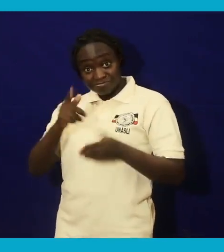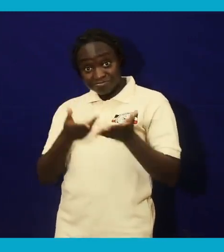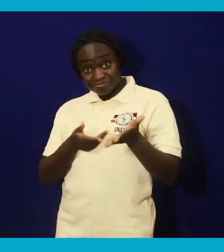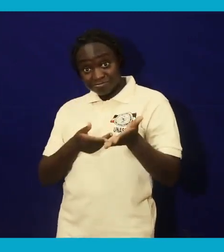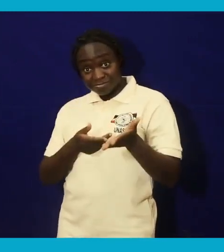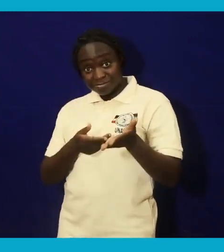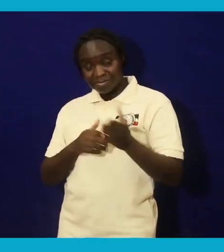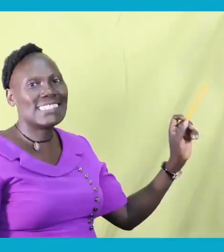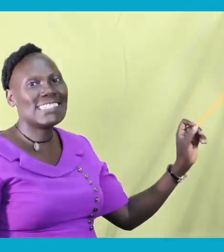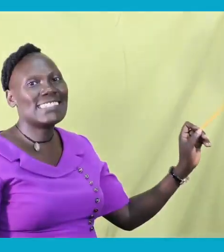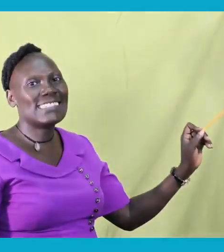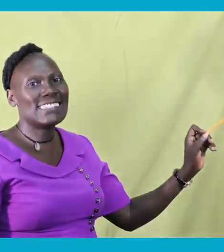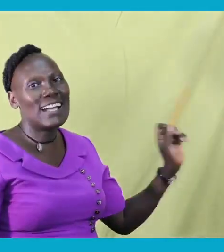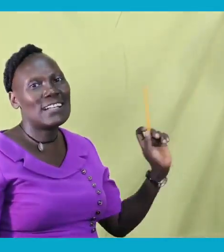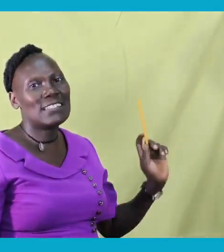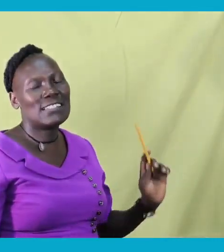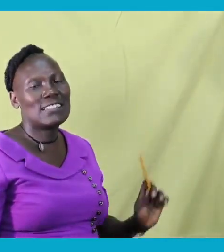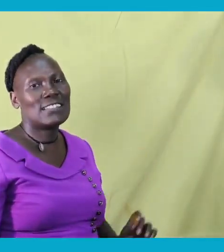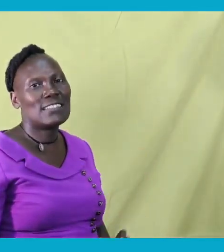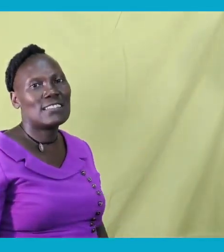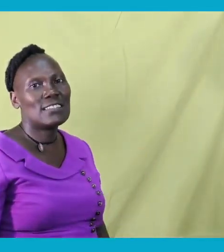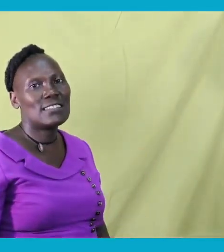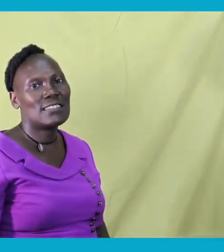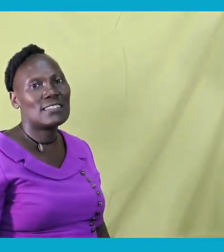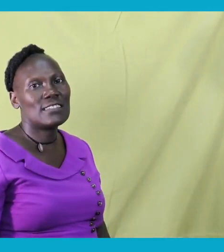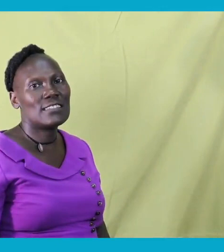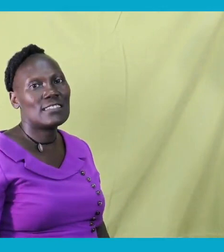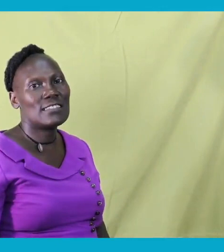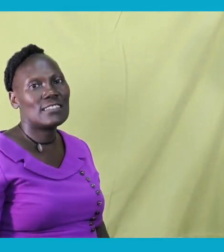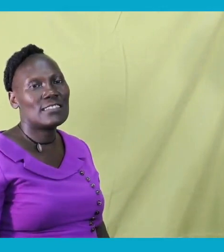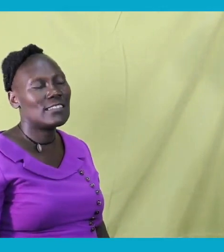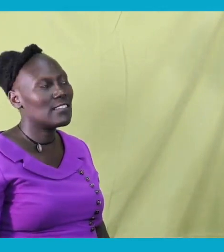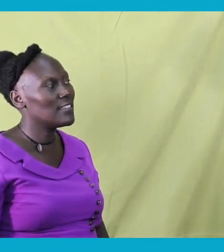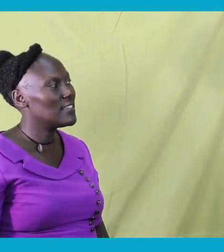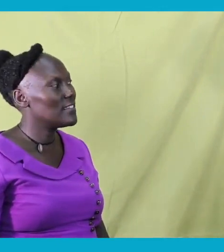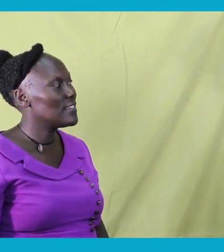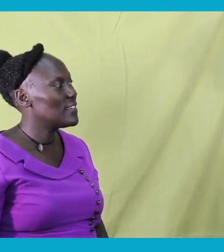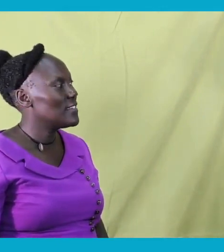The word sister.